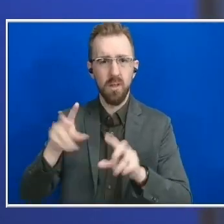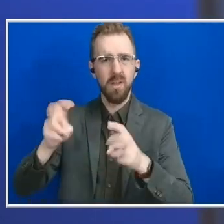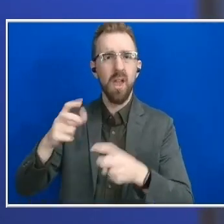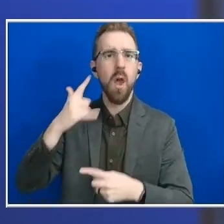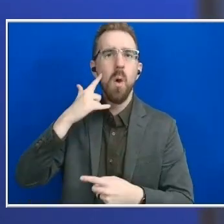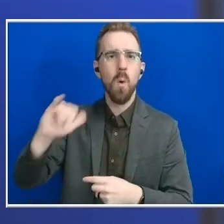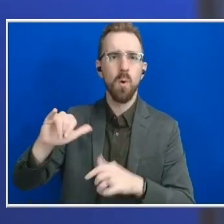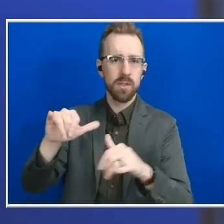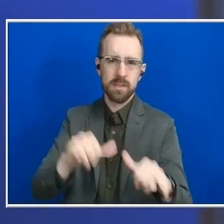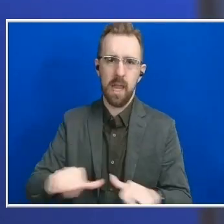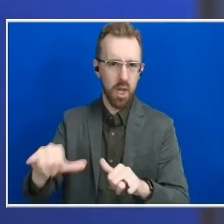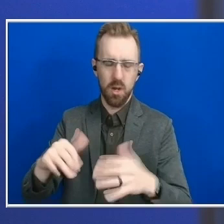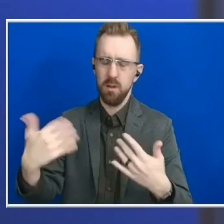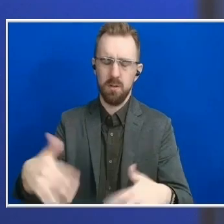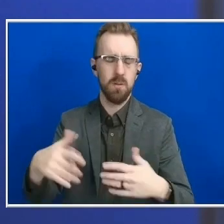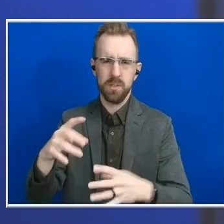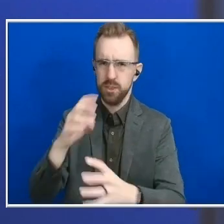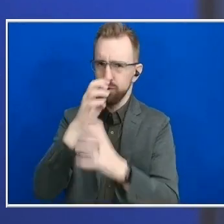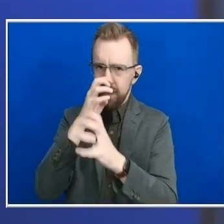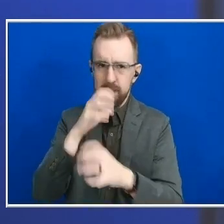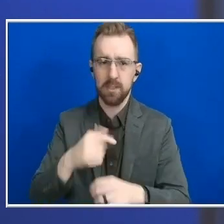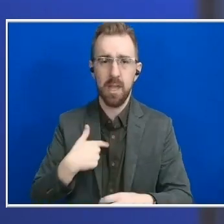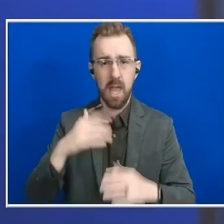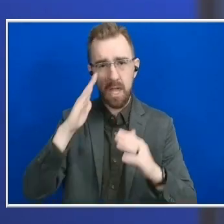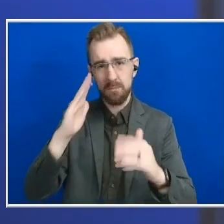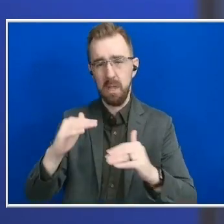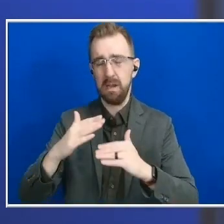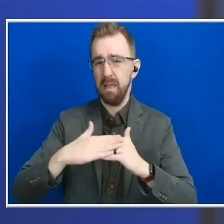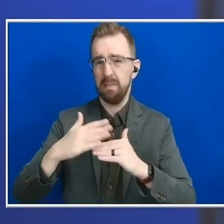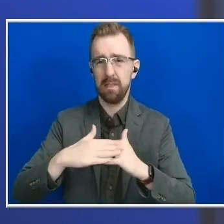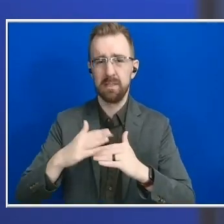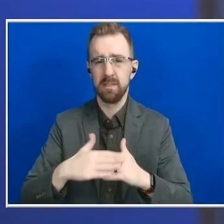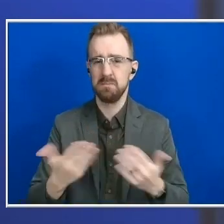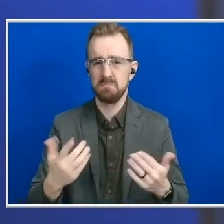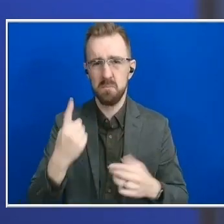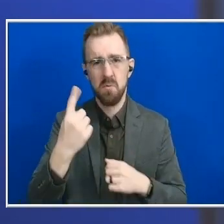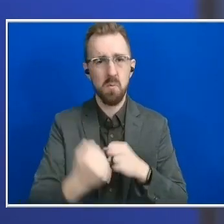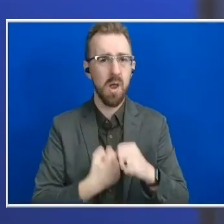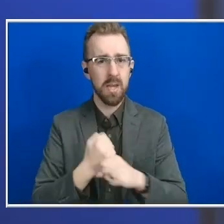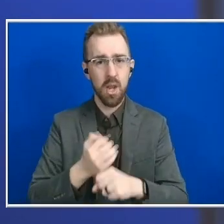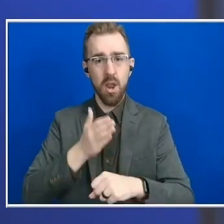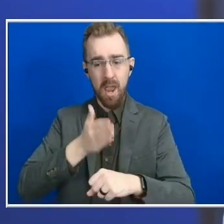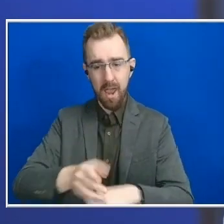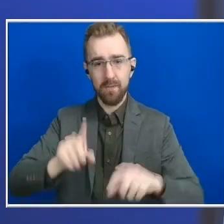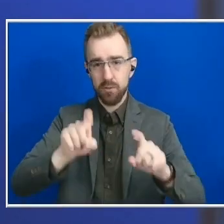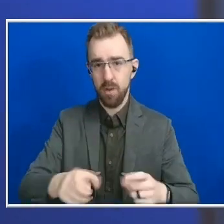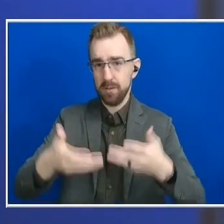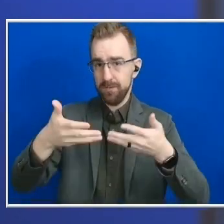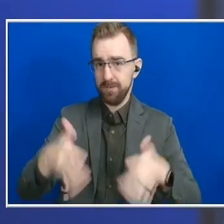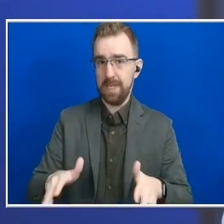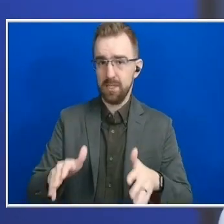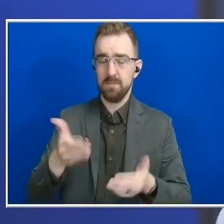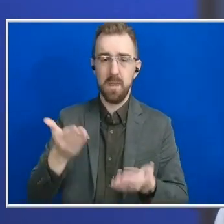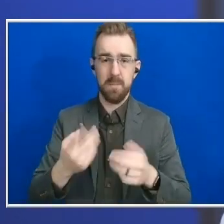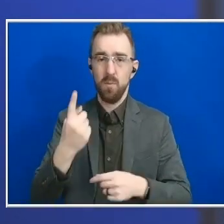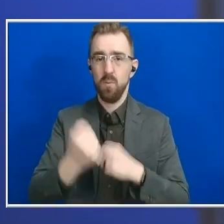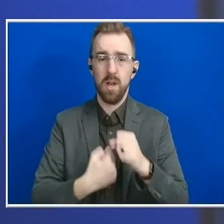expect it to take at least a year after the trial, possibly two. What do you think, Dr.